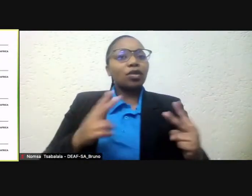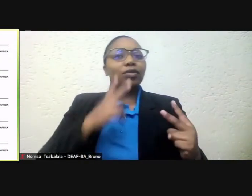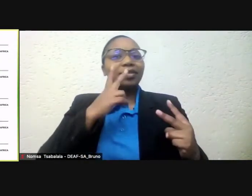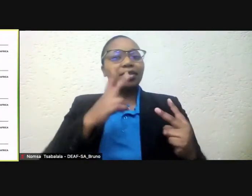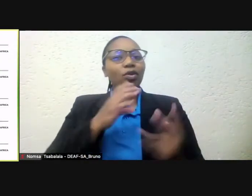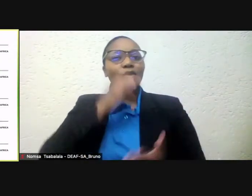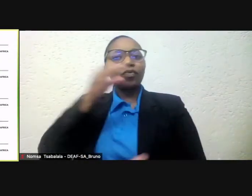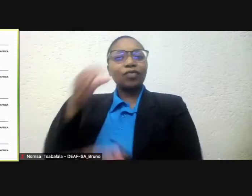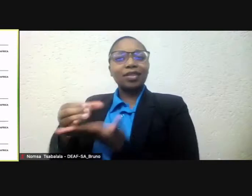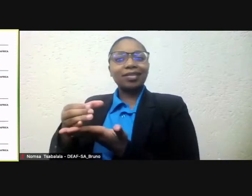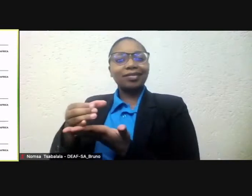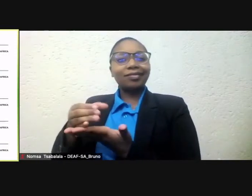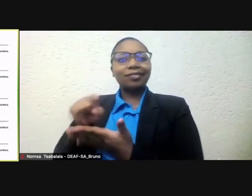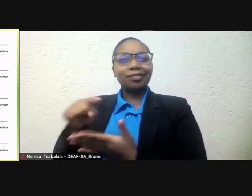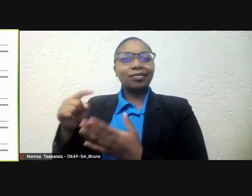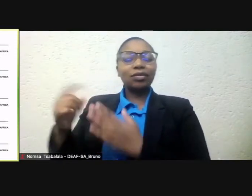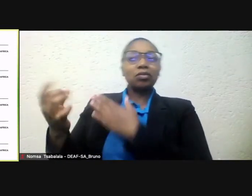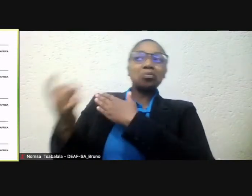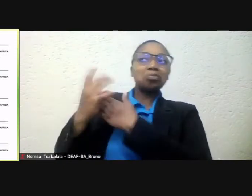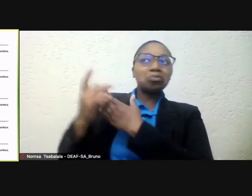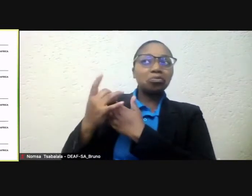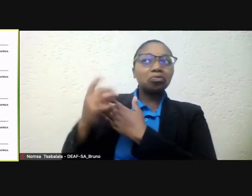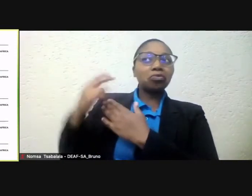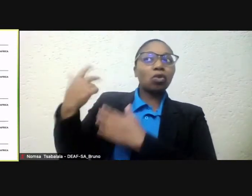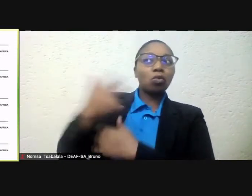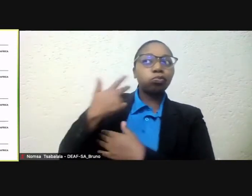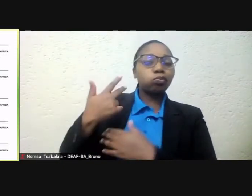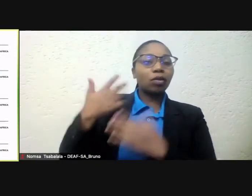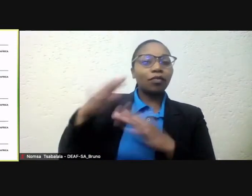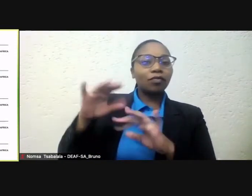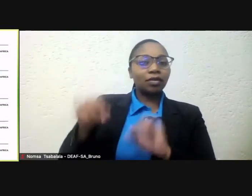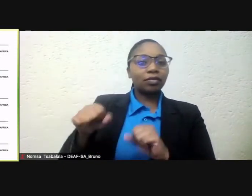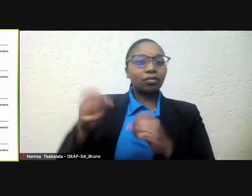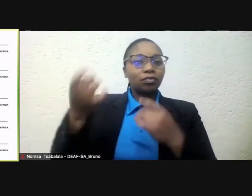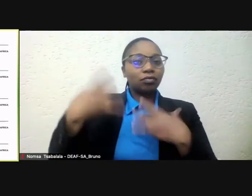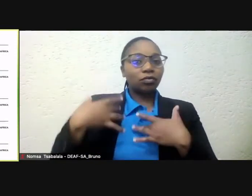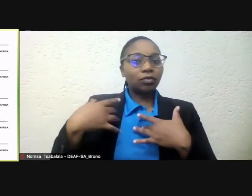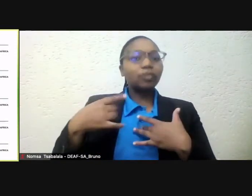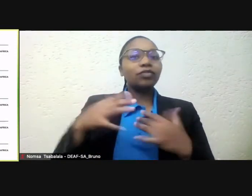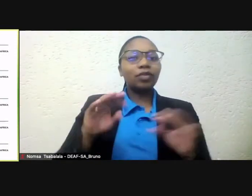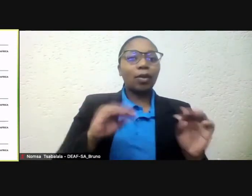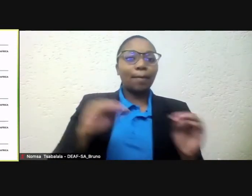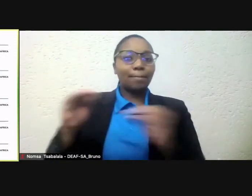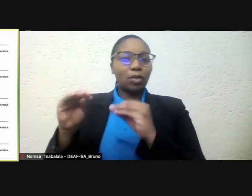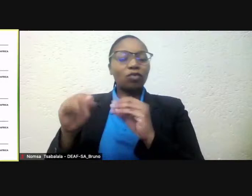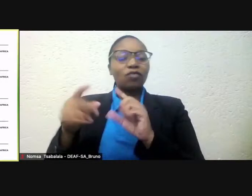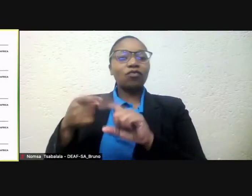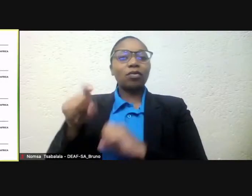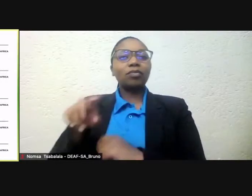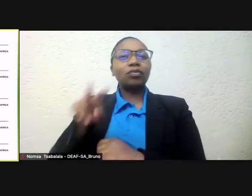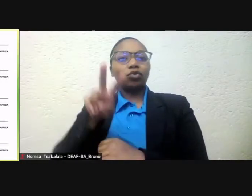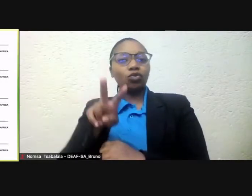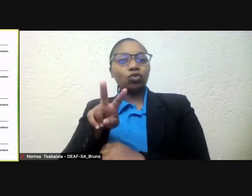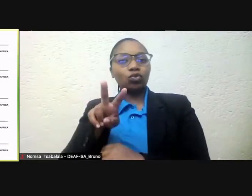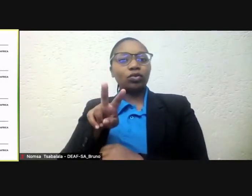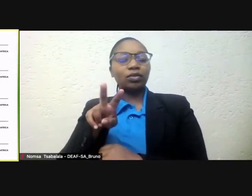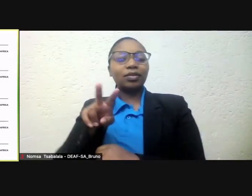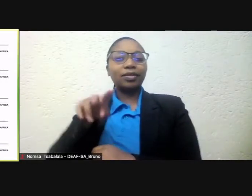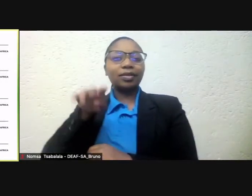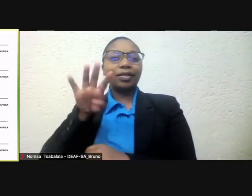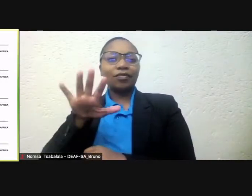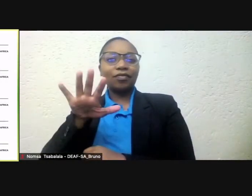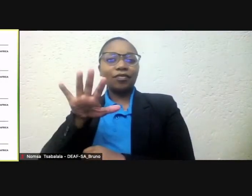from a total of around 2,465 new cases last Thursday when this variant was